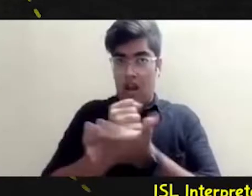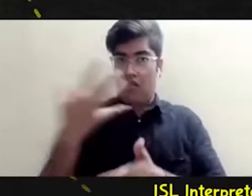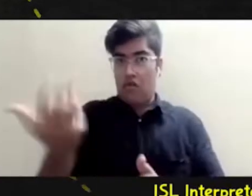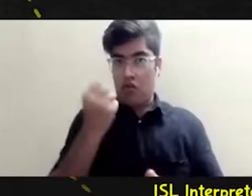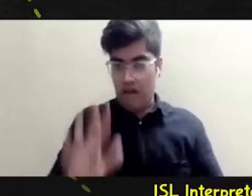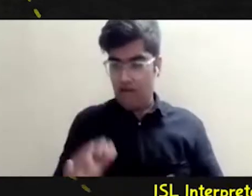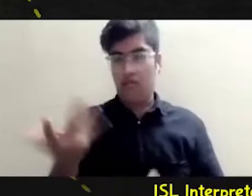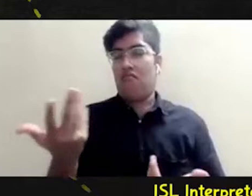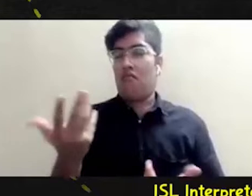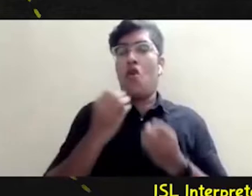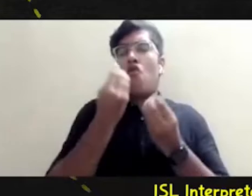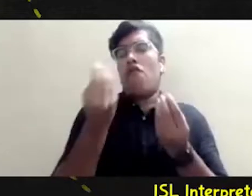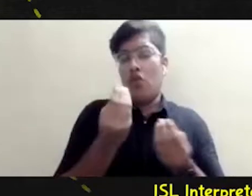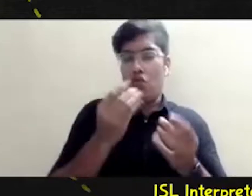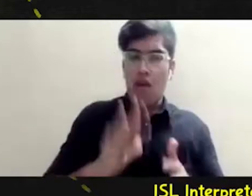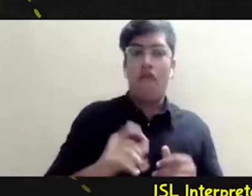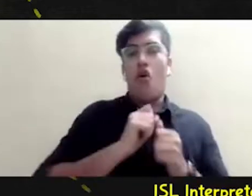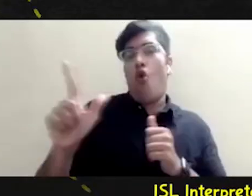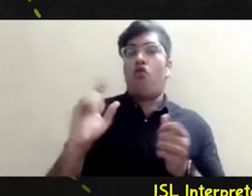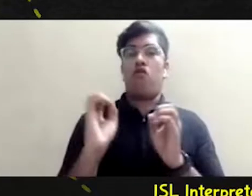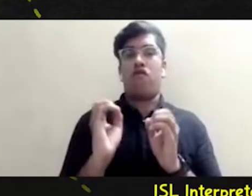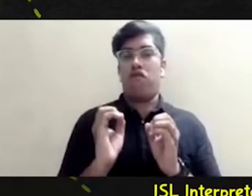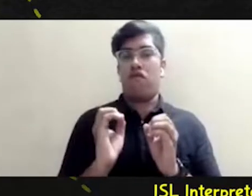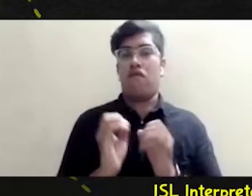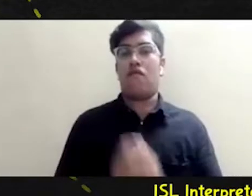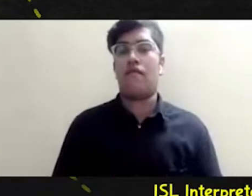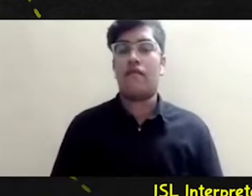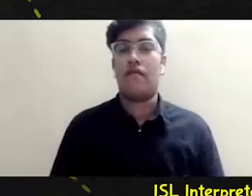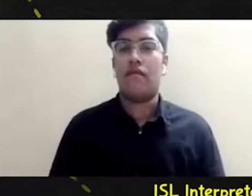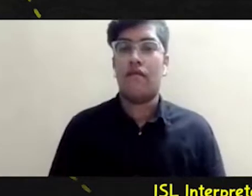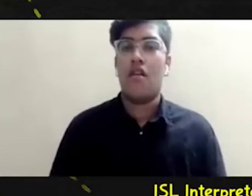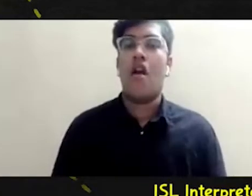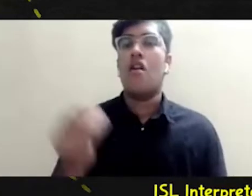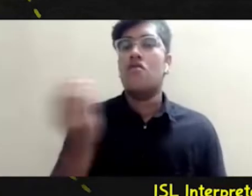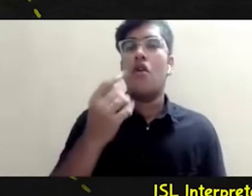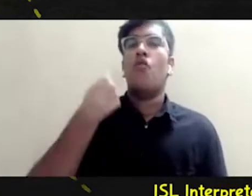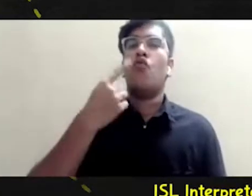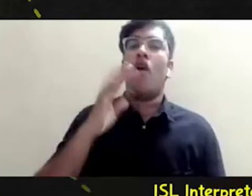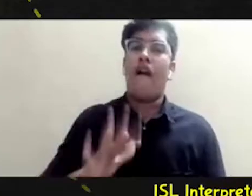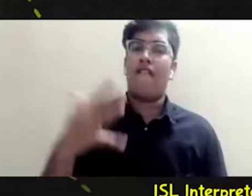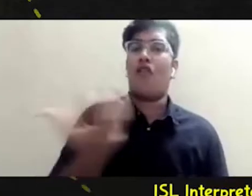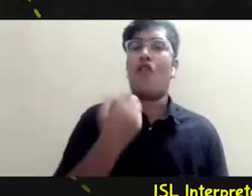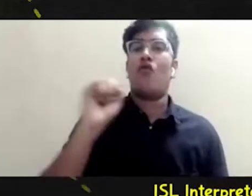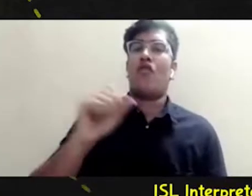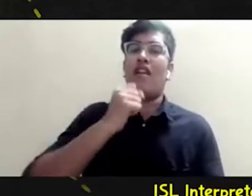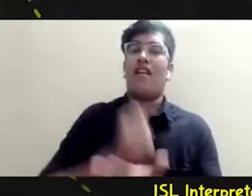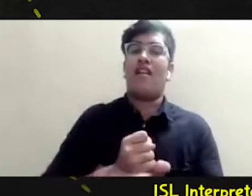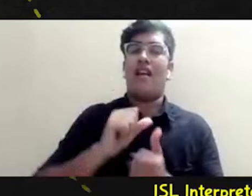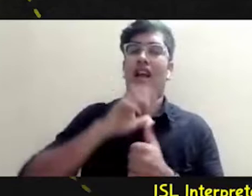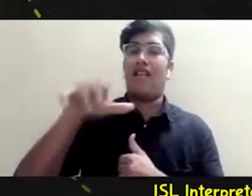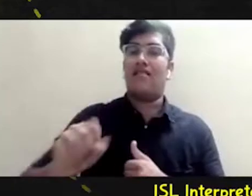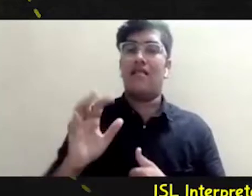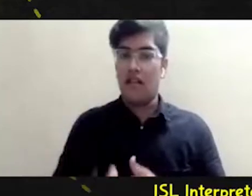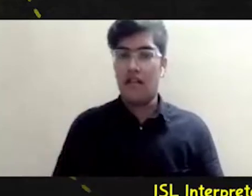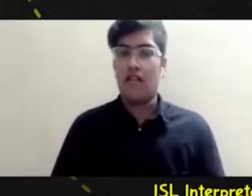all. But data becomes about the some who have had access to their rights, right? Those numbers are often